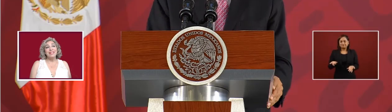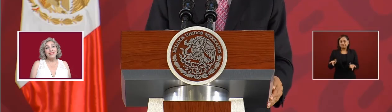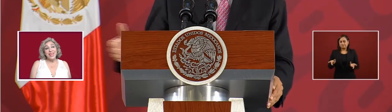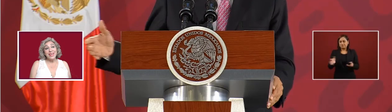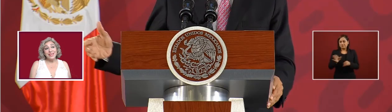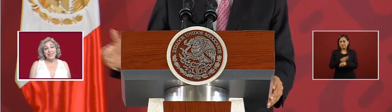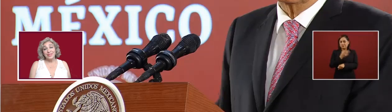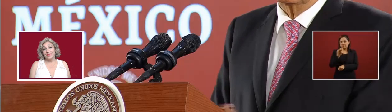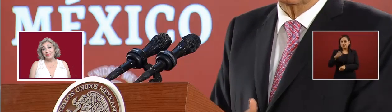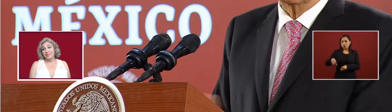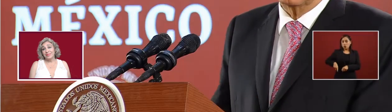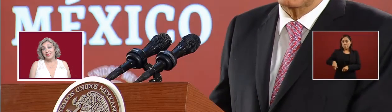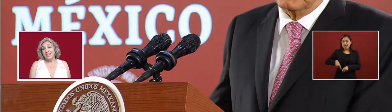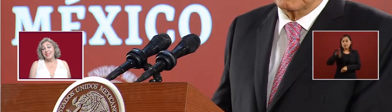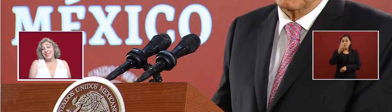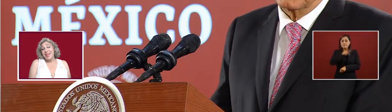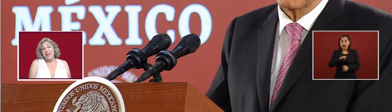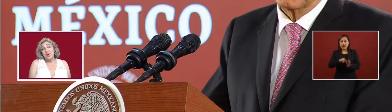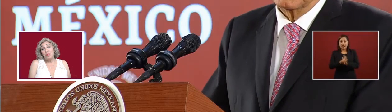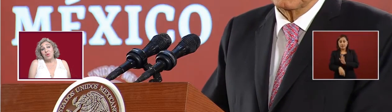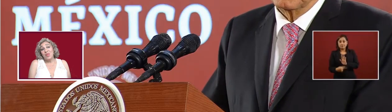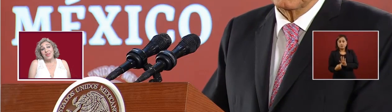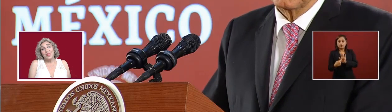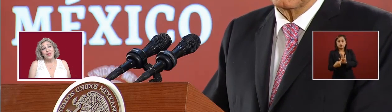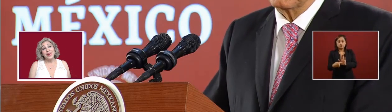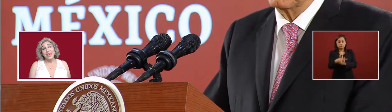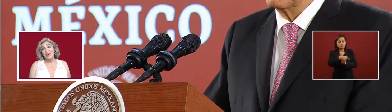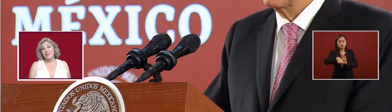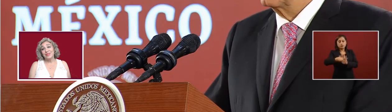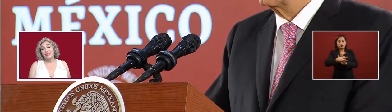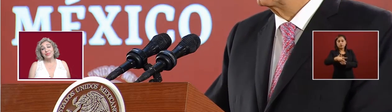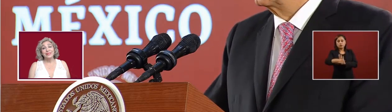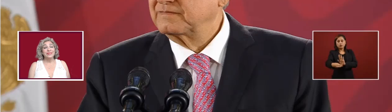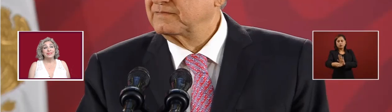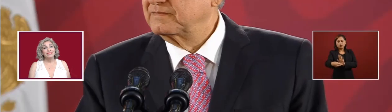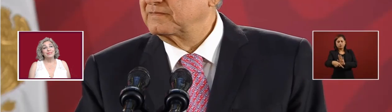and then they had no moral authority